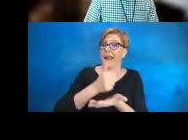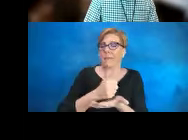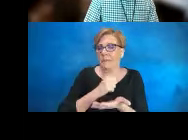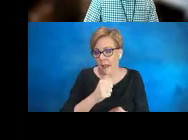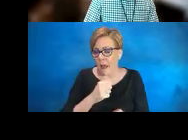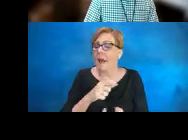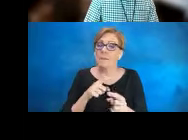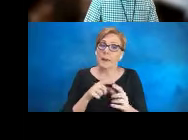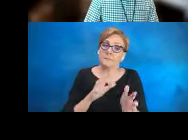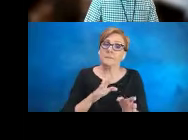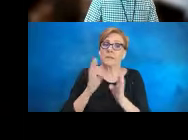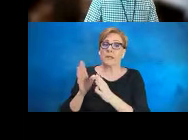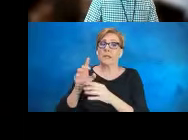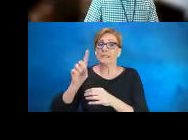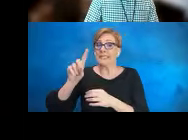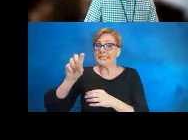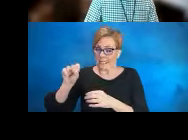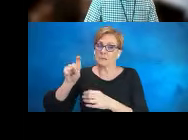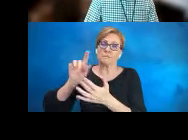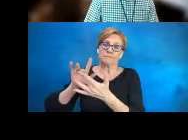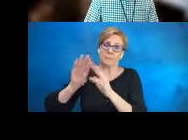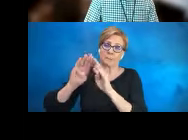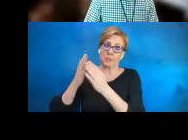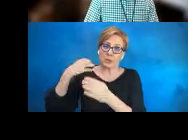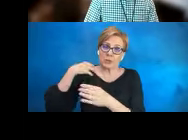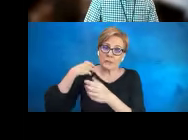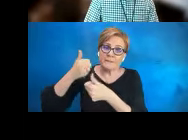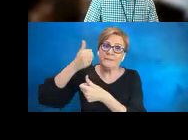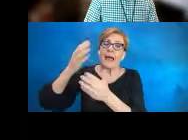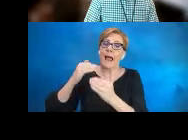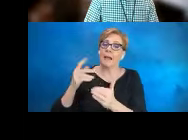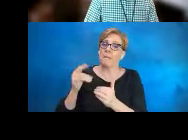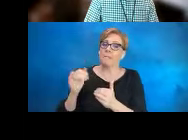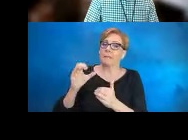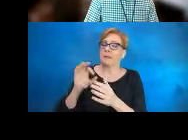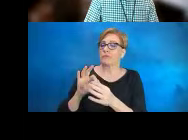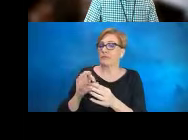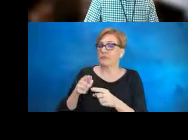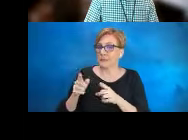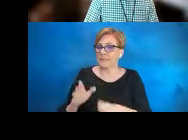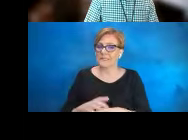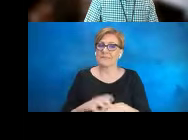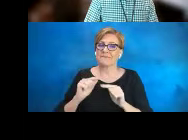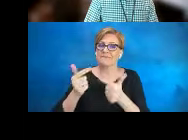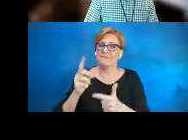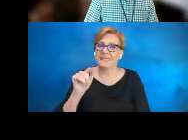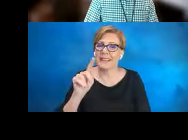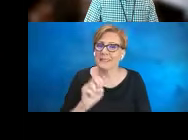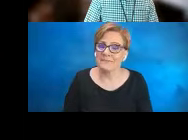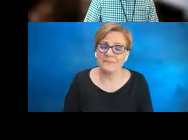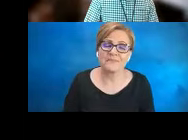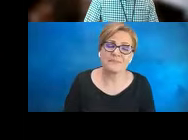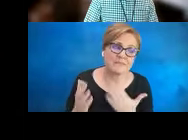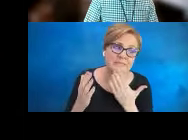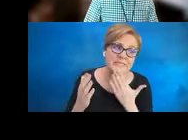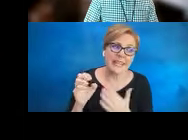reaching out to public relations specialists when you're not getting anywhere. And I'll turn it back to Kate. Thanks so much, Eve,